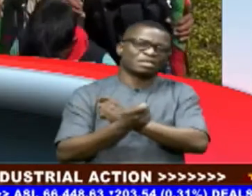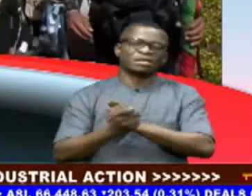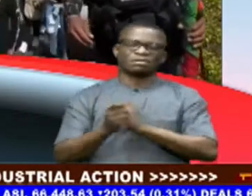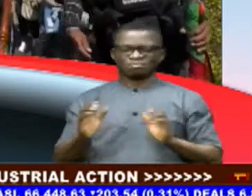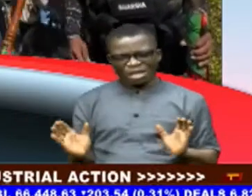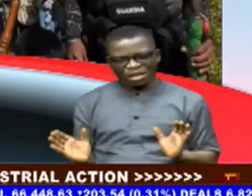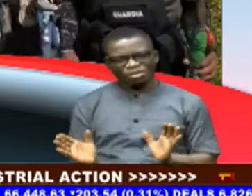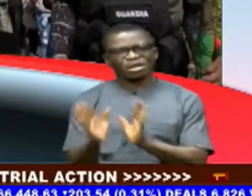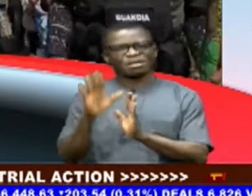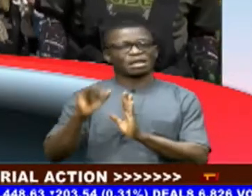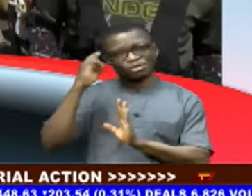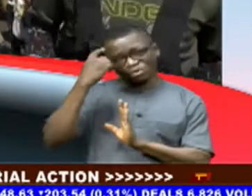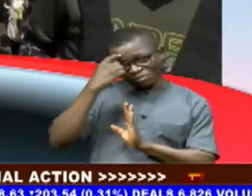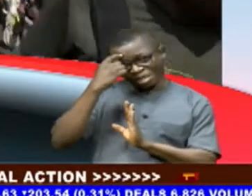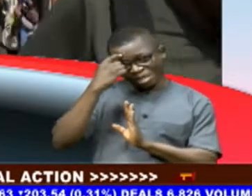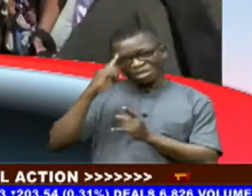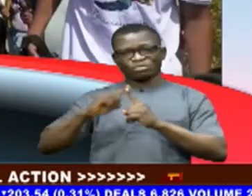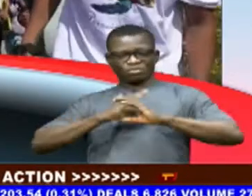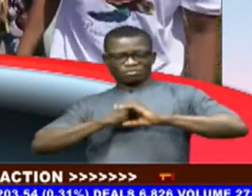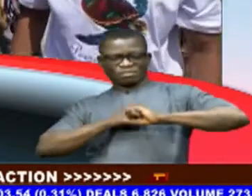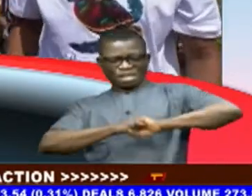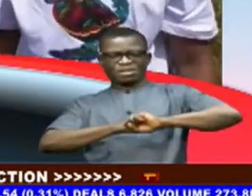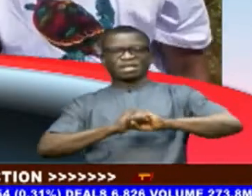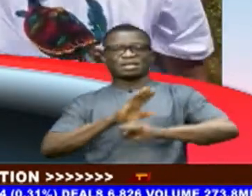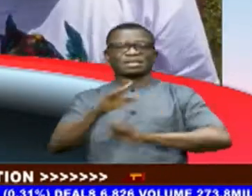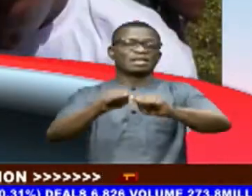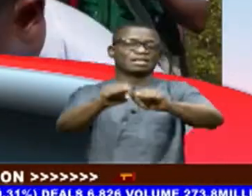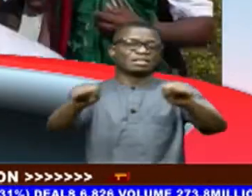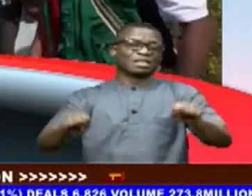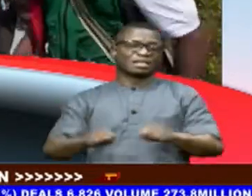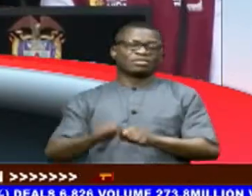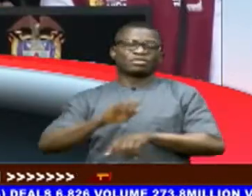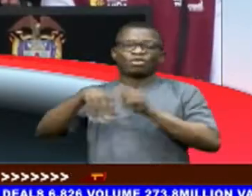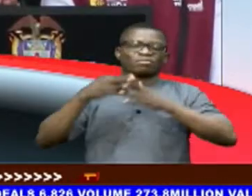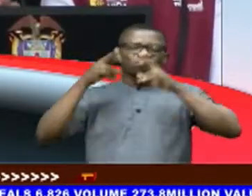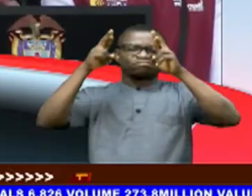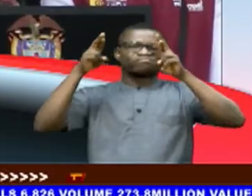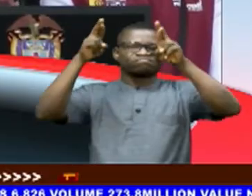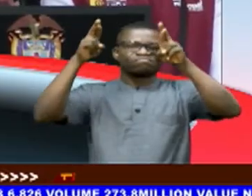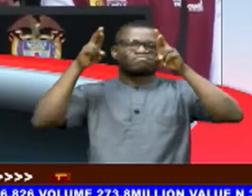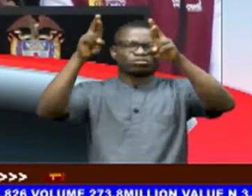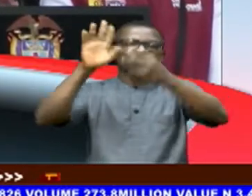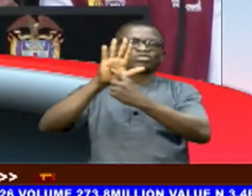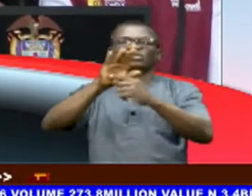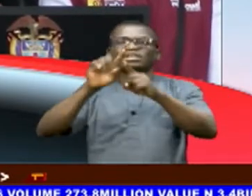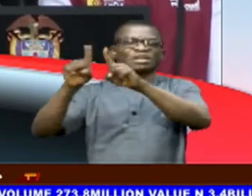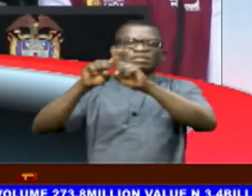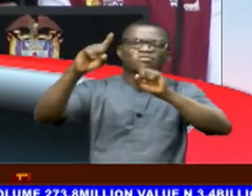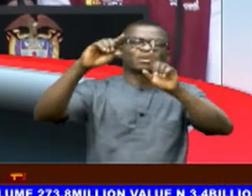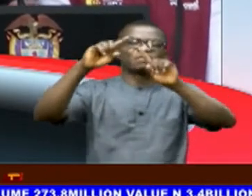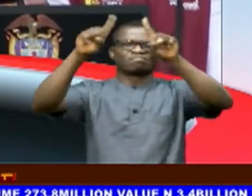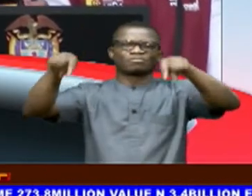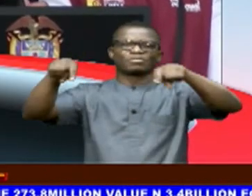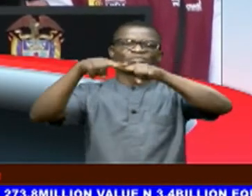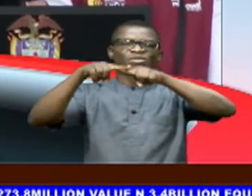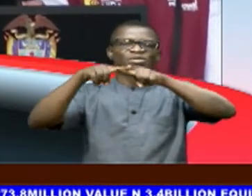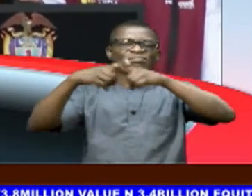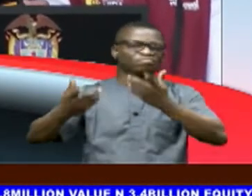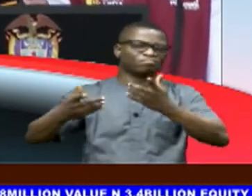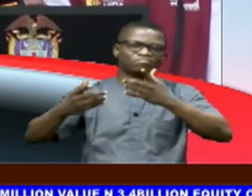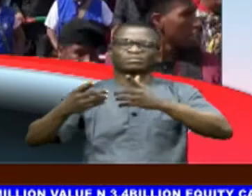government's commitment to defend their territories, the demonstrators, carrying colorful flags and posters, engaged